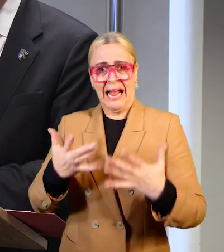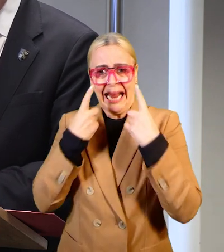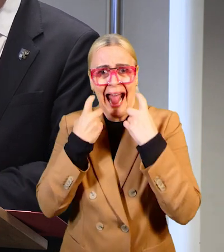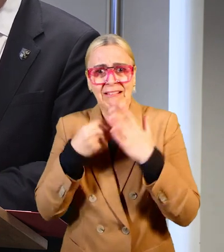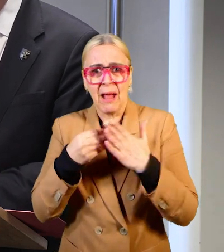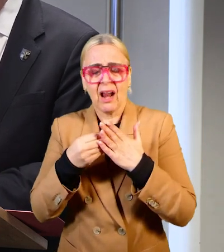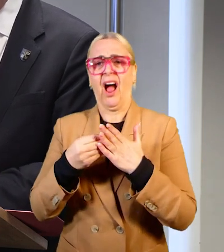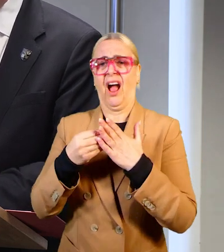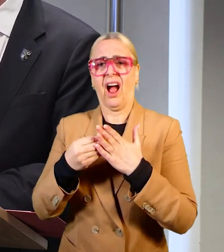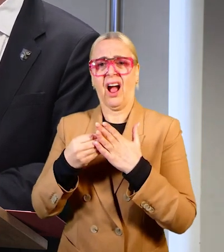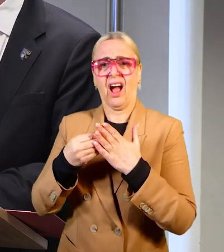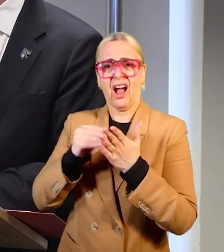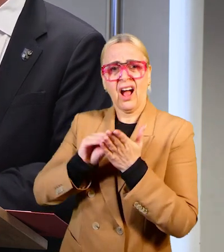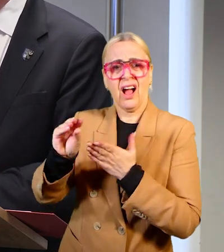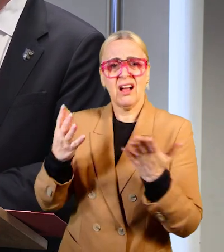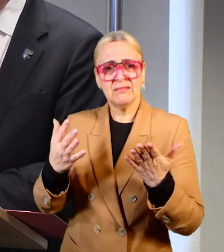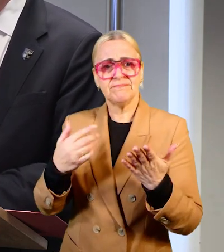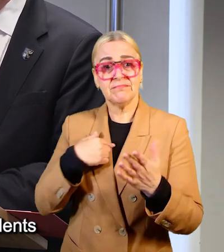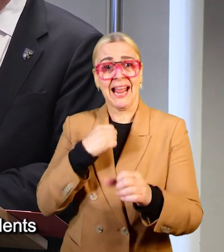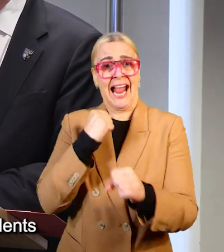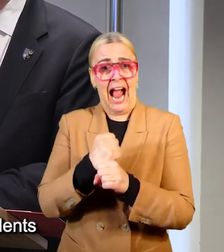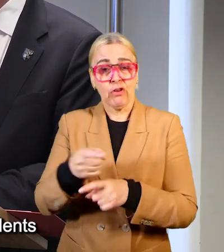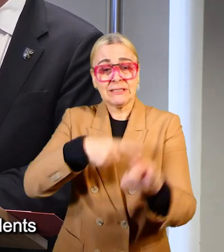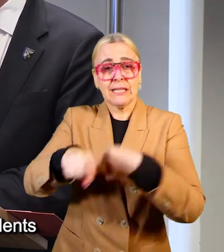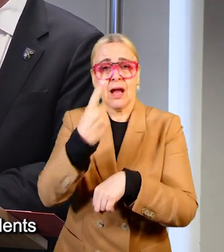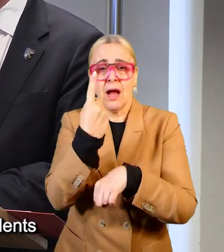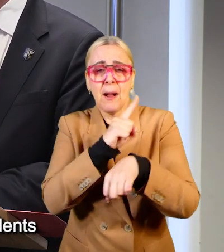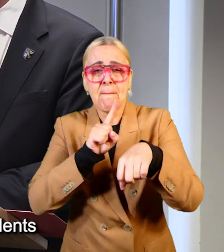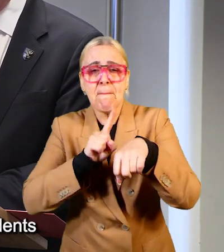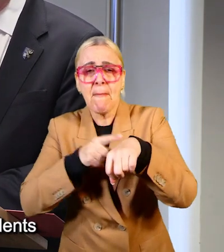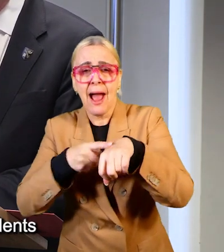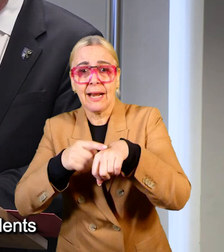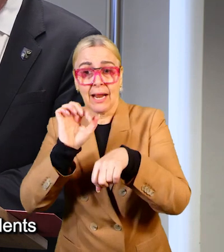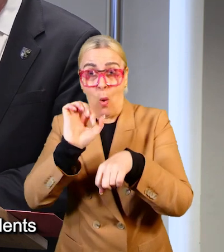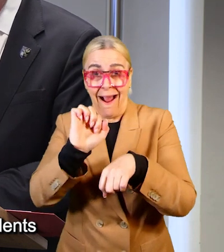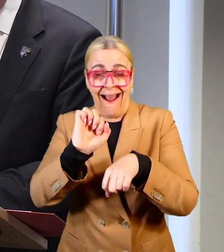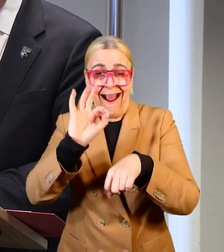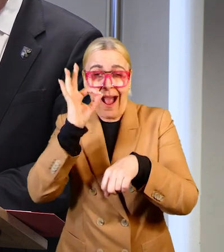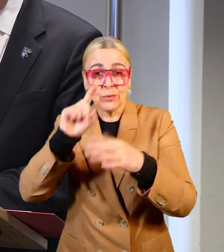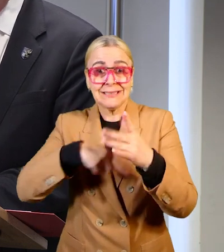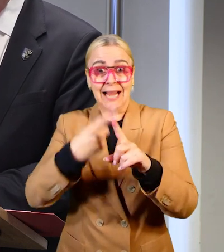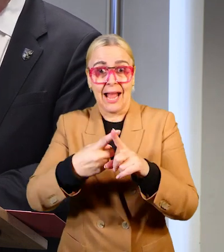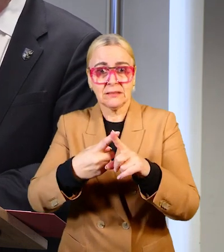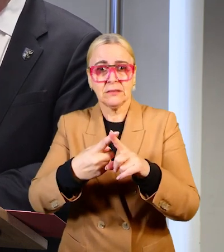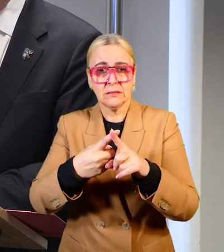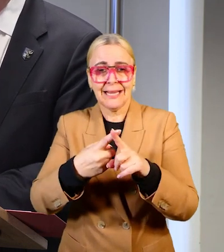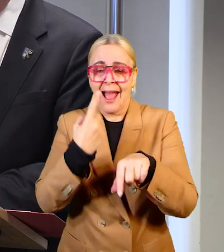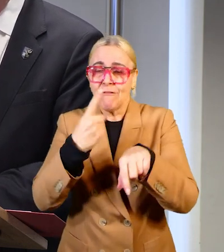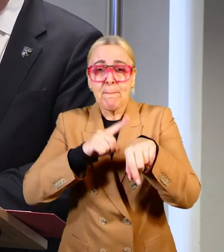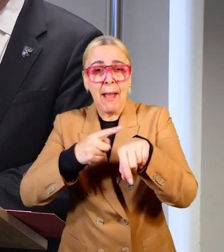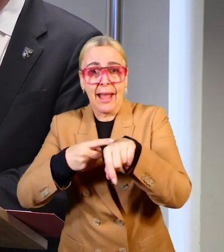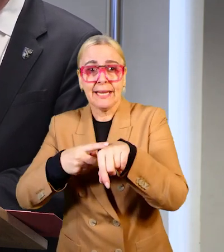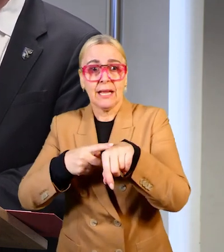I recognise that any increase in council tax is hard to stomach for many of our residents who are already feeling the